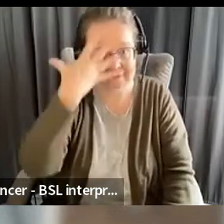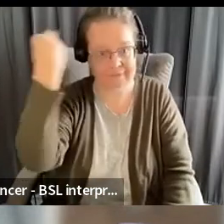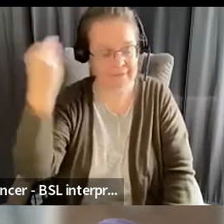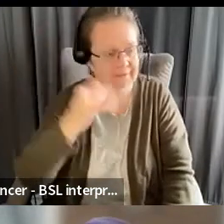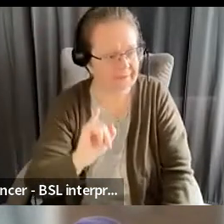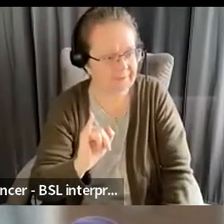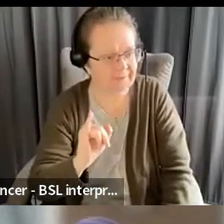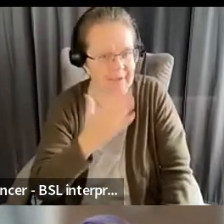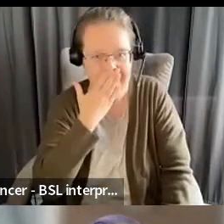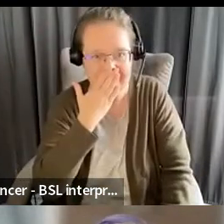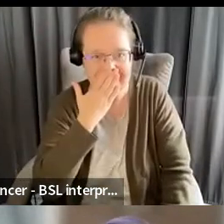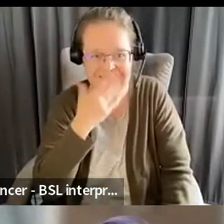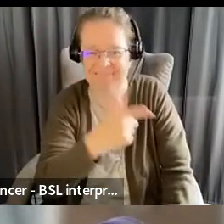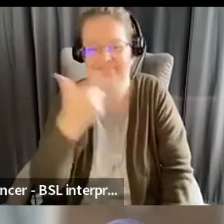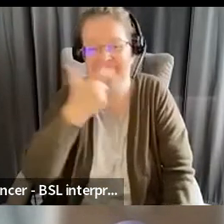know. Yeah. Tell me about